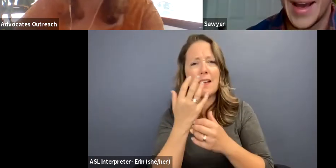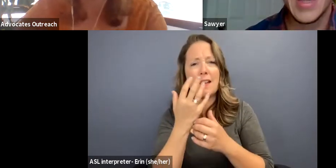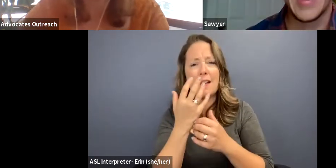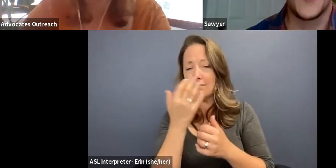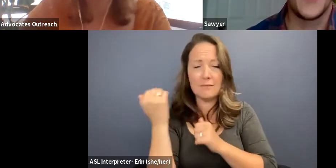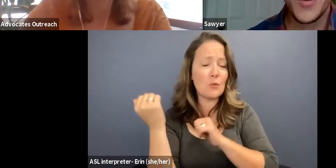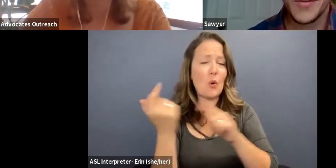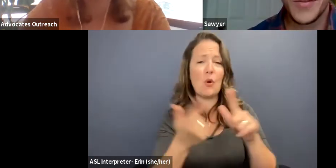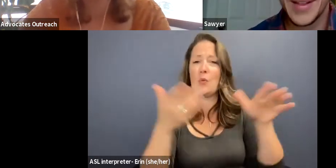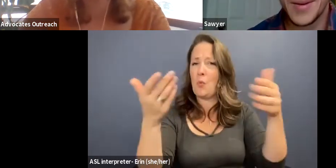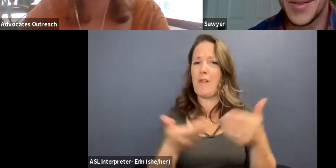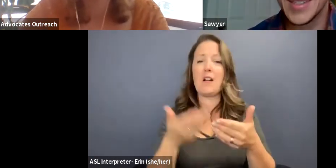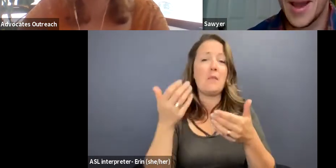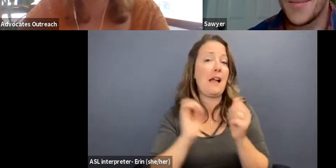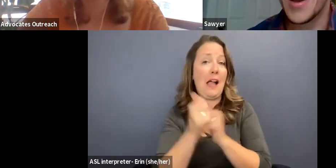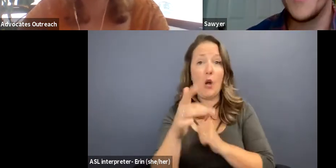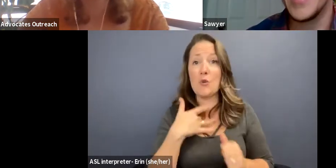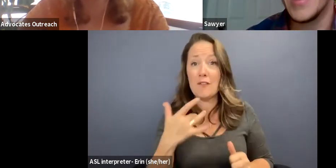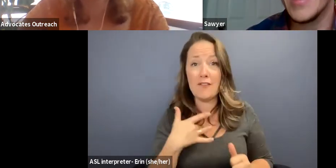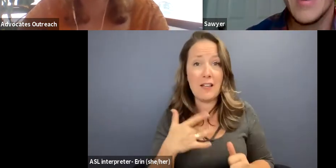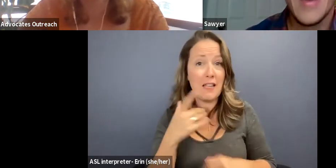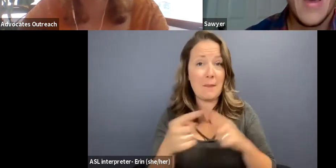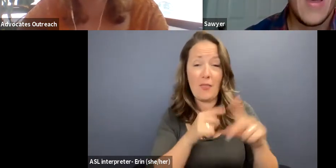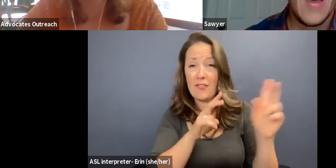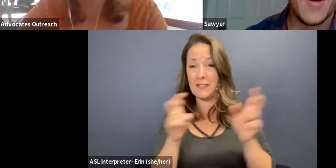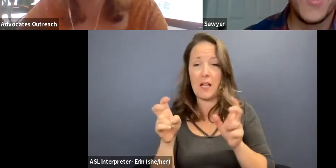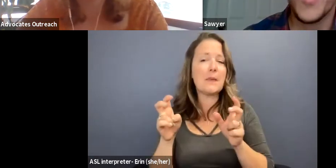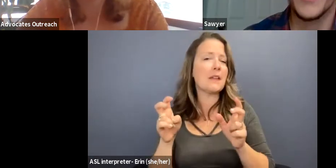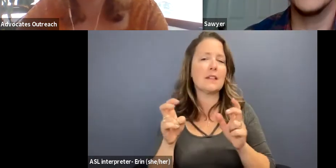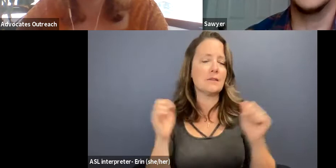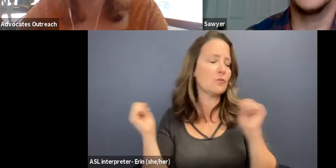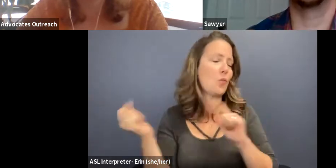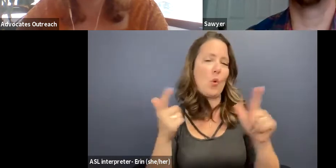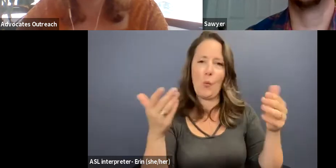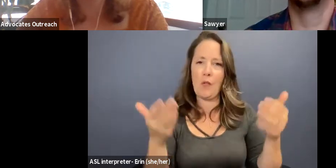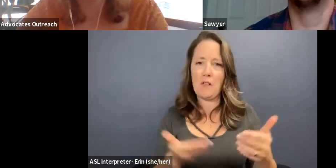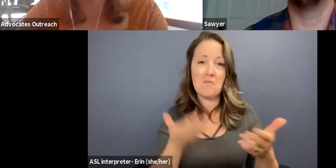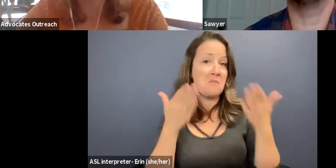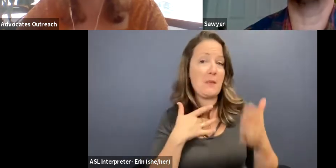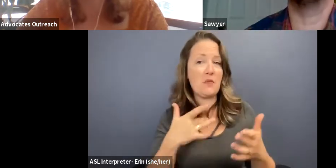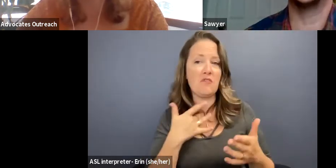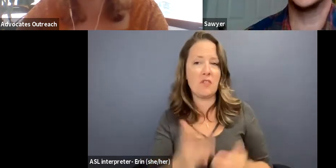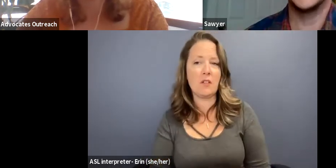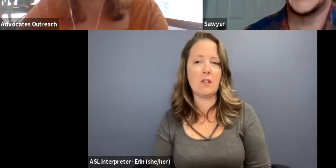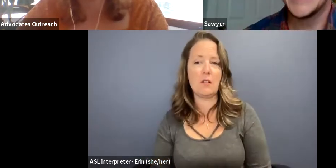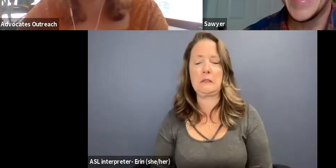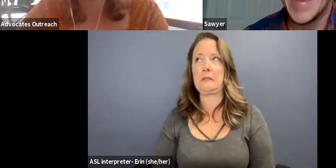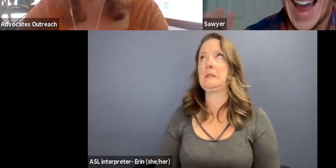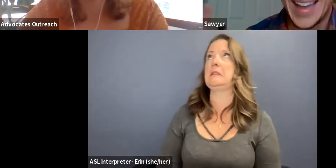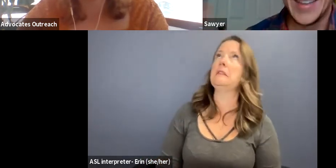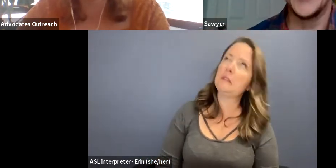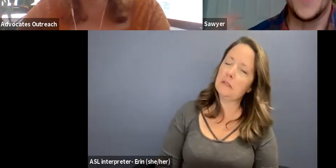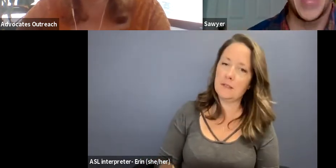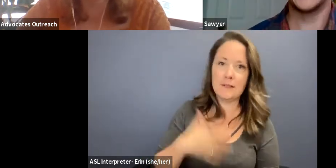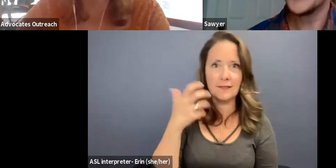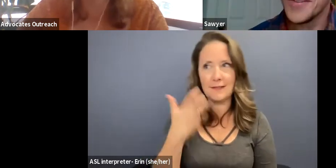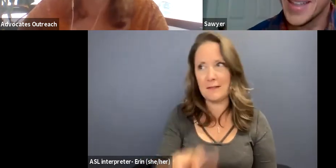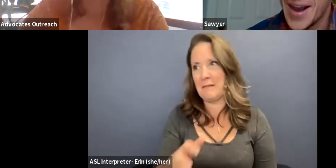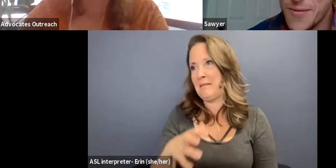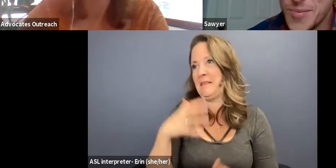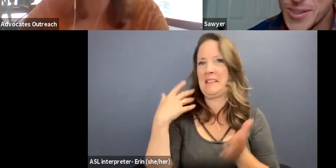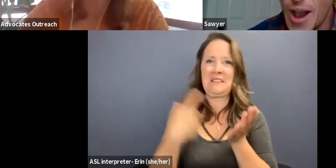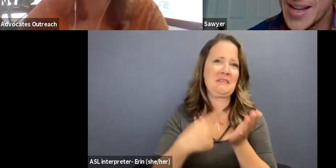lots of reasons why folks might be interested in this or might be joining, even if you yourself don't have kids. Chances are,